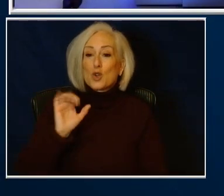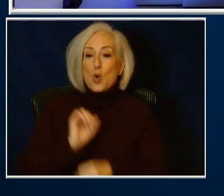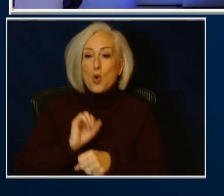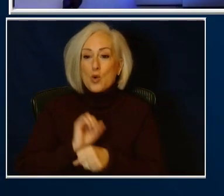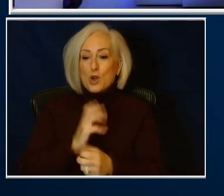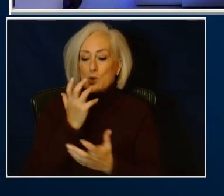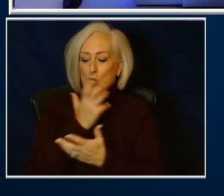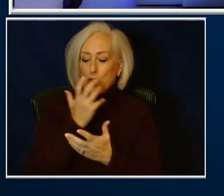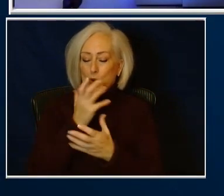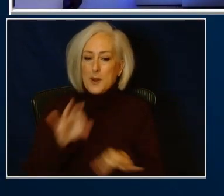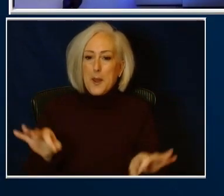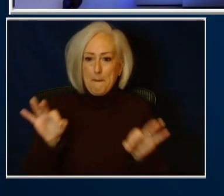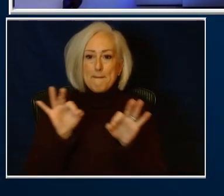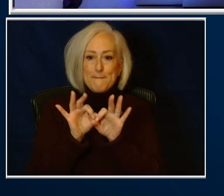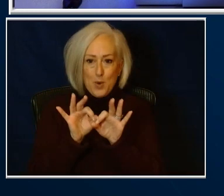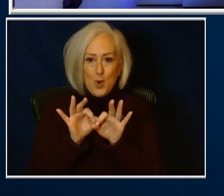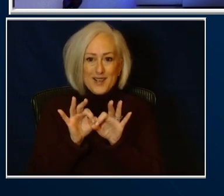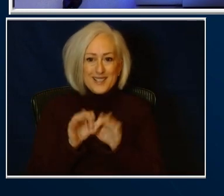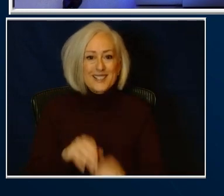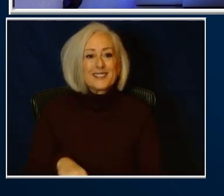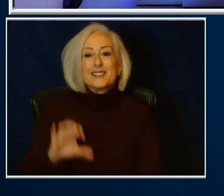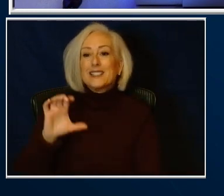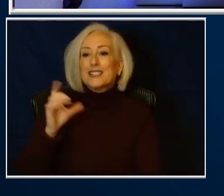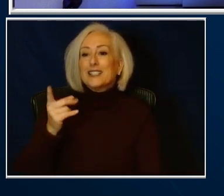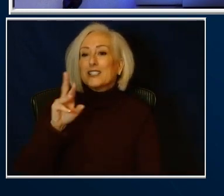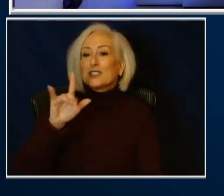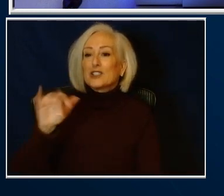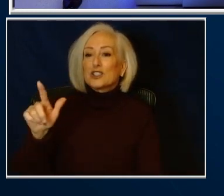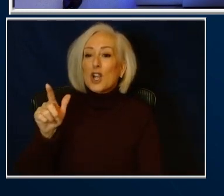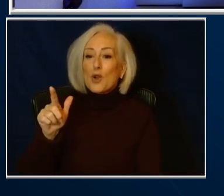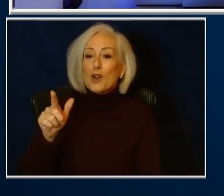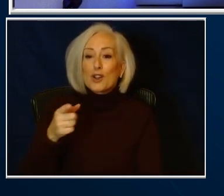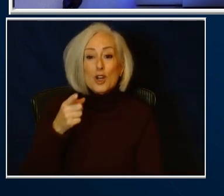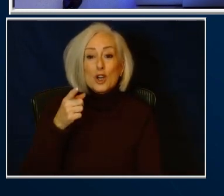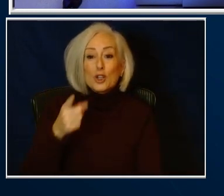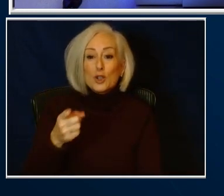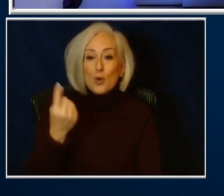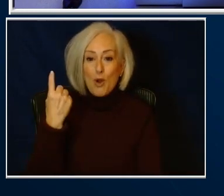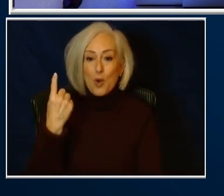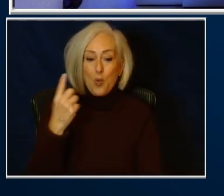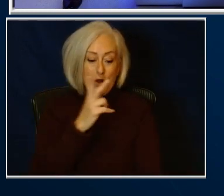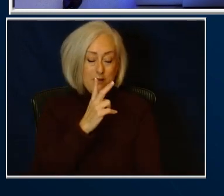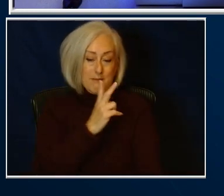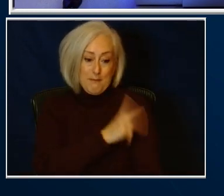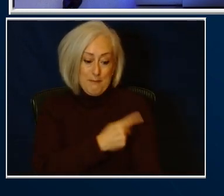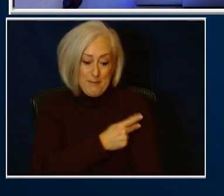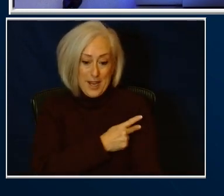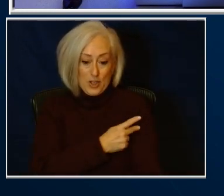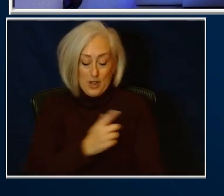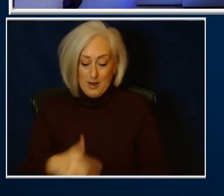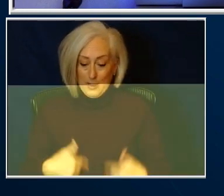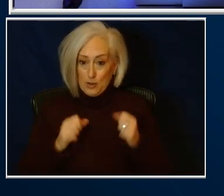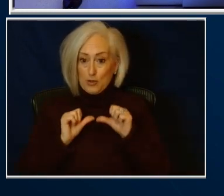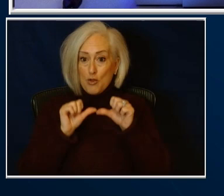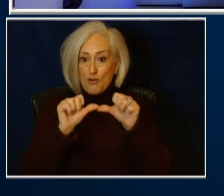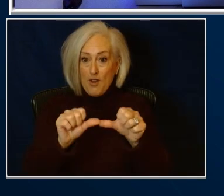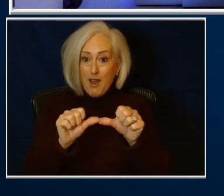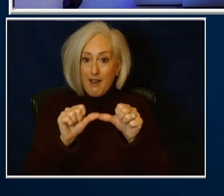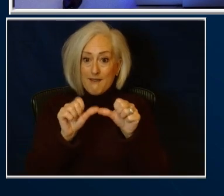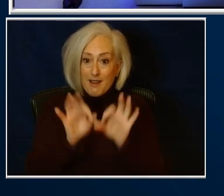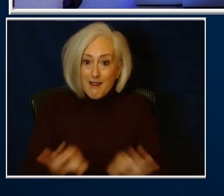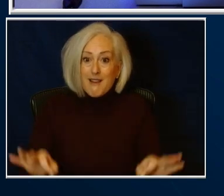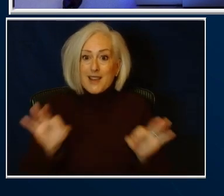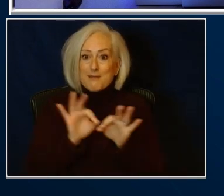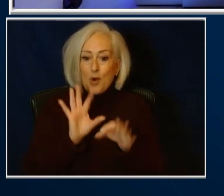and significant in that area. Now, Cheryl, you're one of the many patients and survivors who play a vital role in our